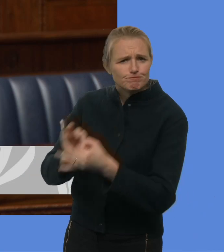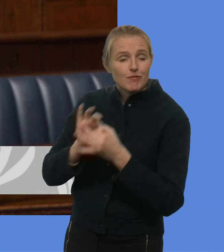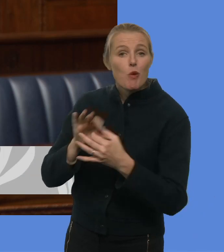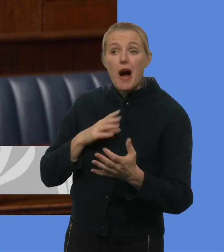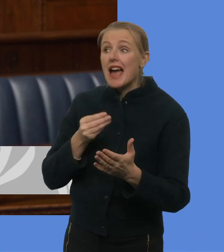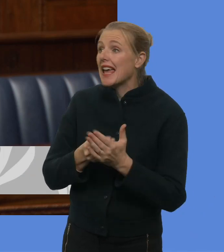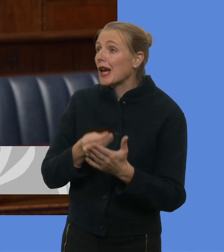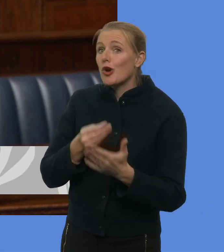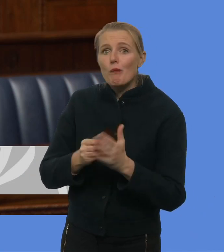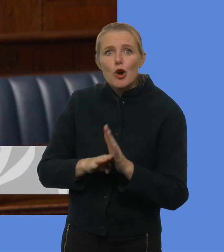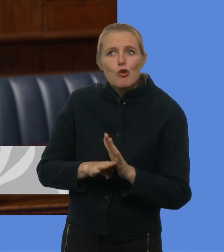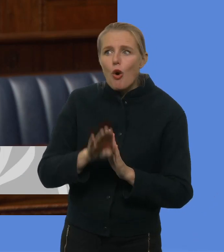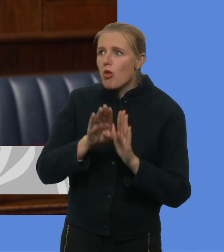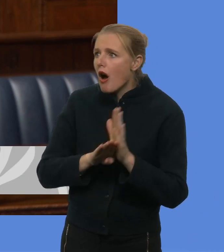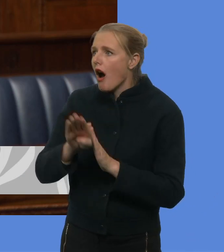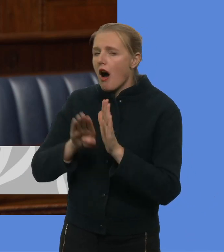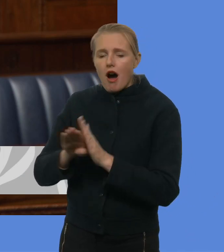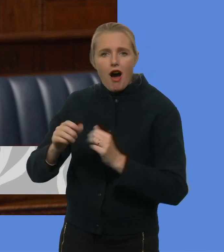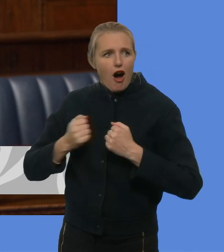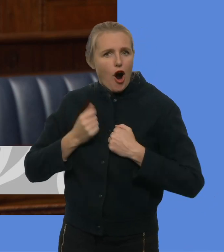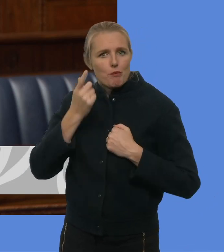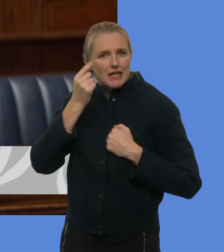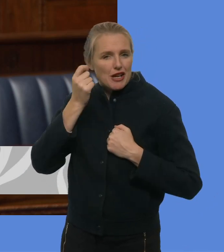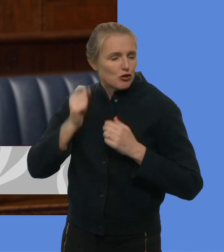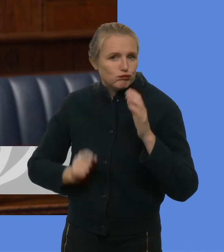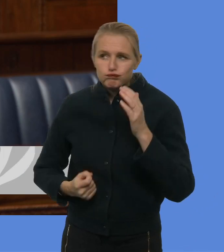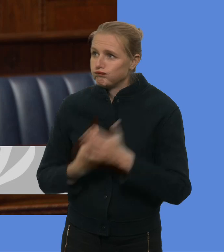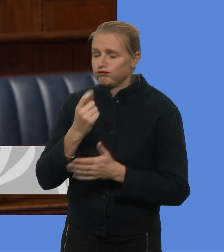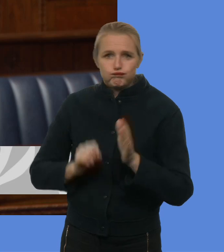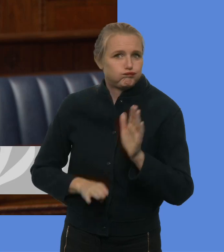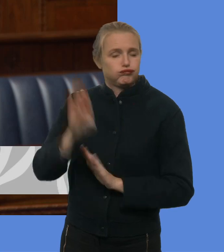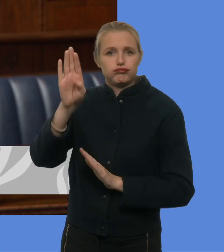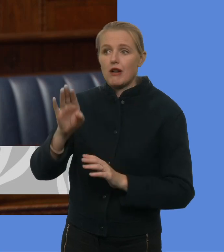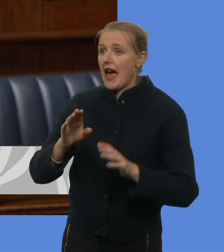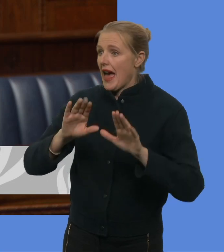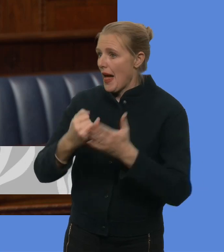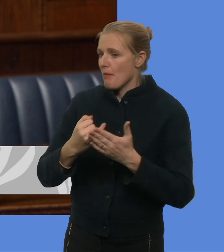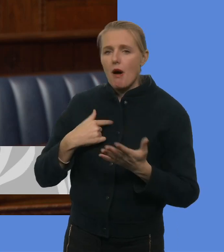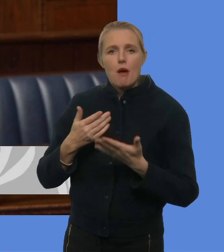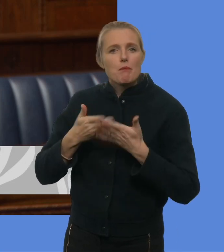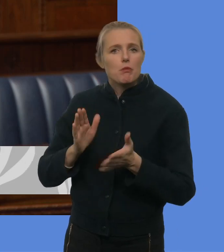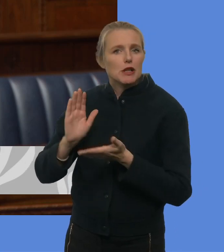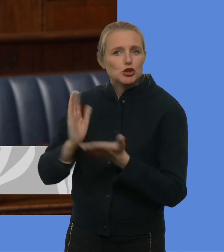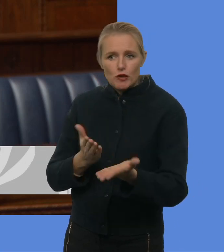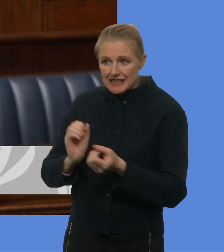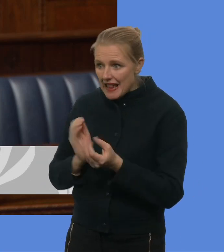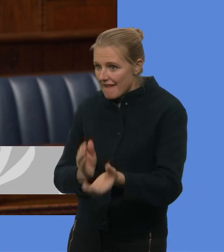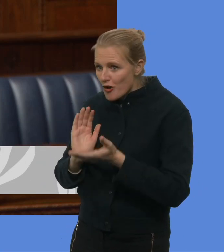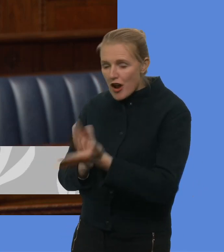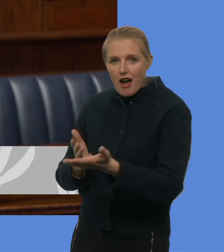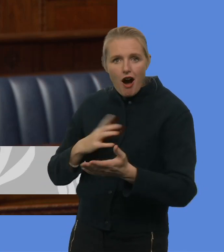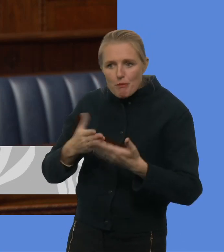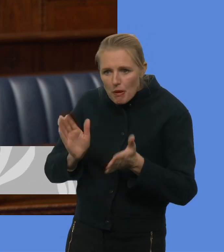growth unlocks the potential of this place. It helps us in terms of our public service delivery and our core public services, but of course with